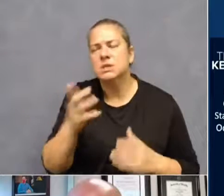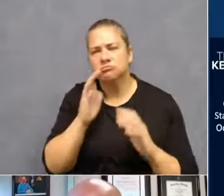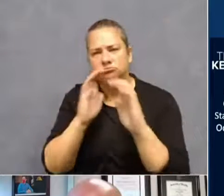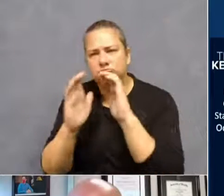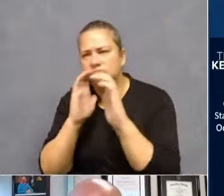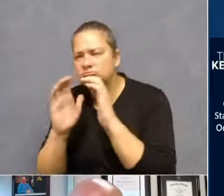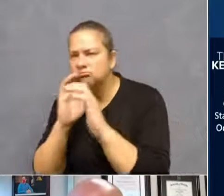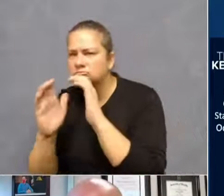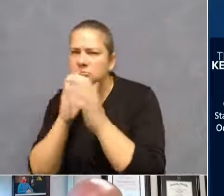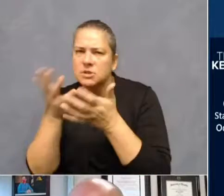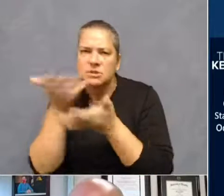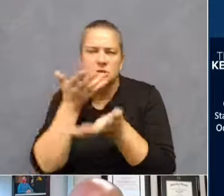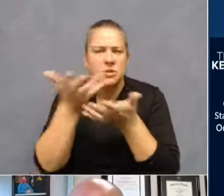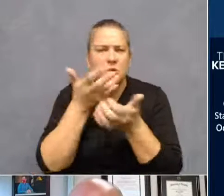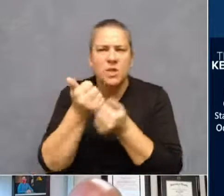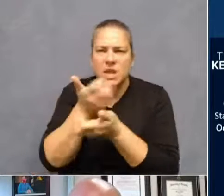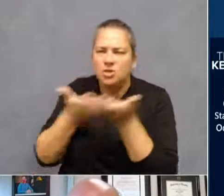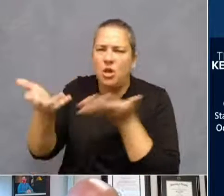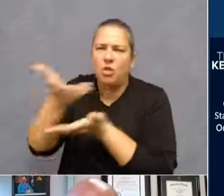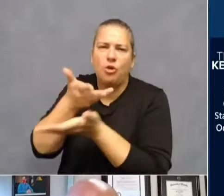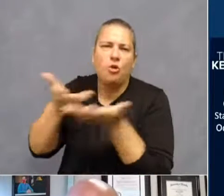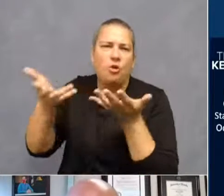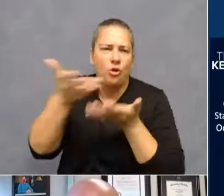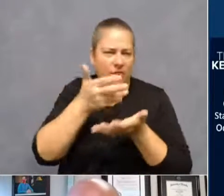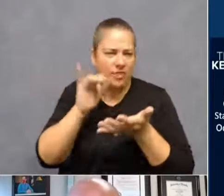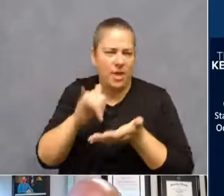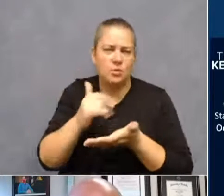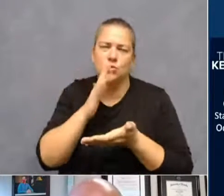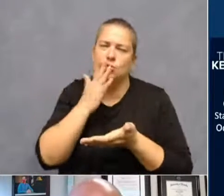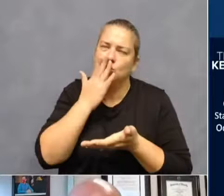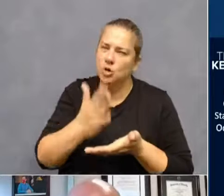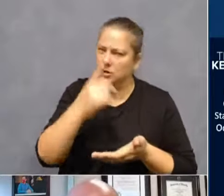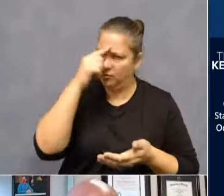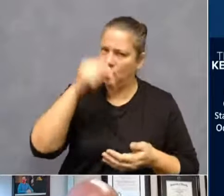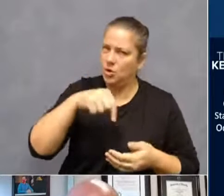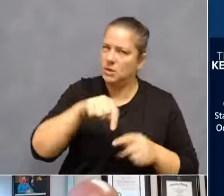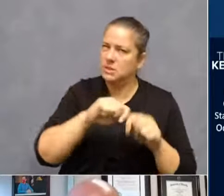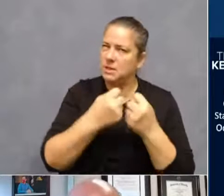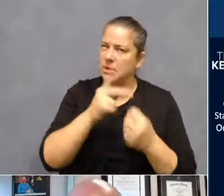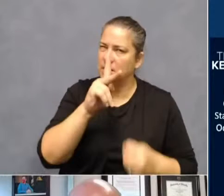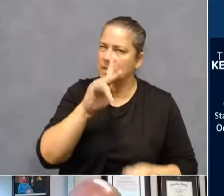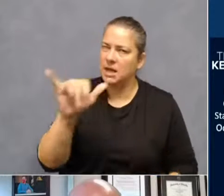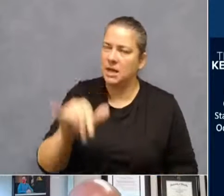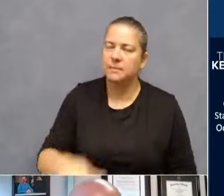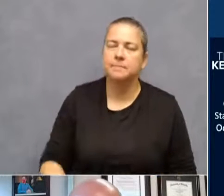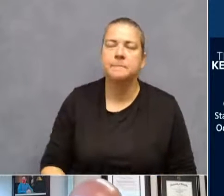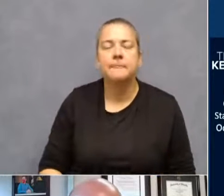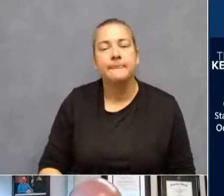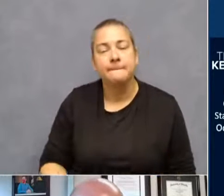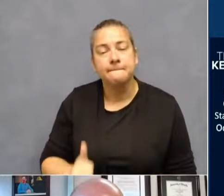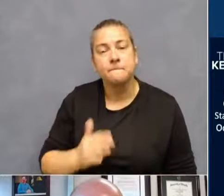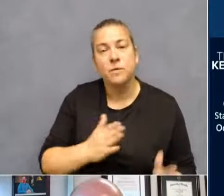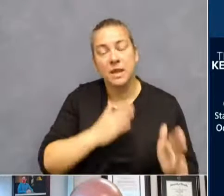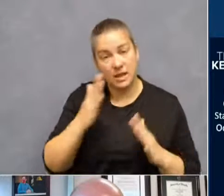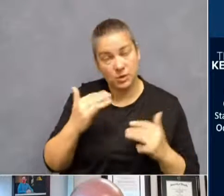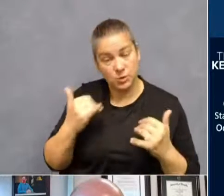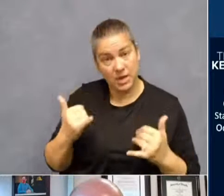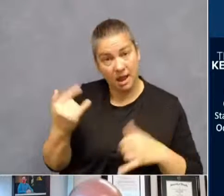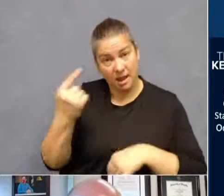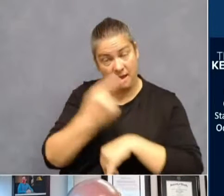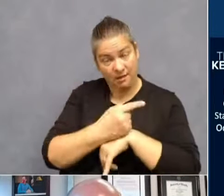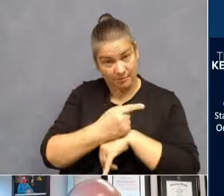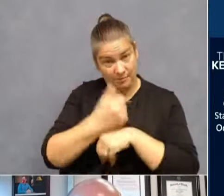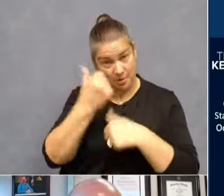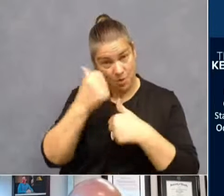that's very good for Team Kentucky. Remember, today we are changing to the calculation of laboratory